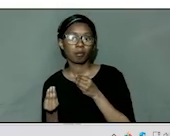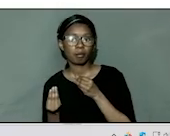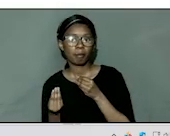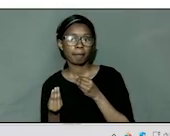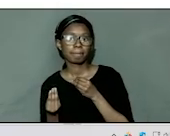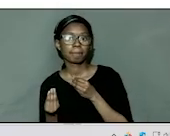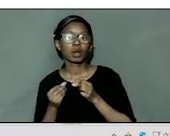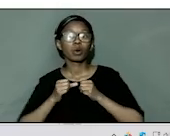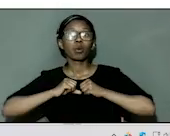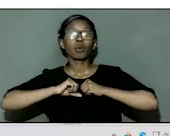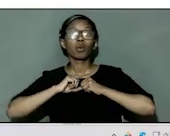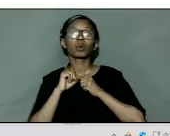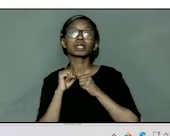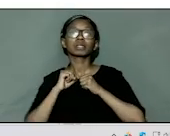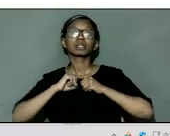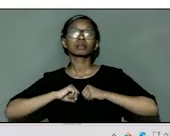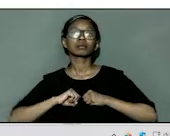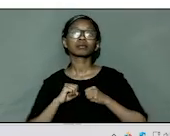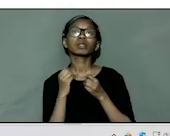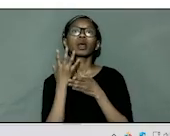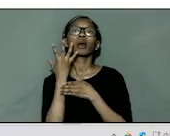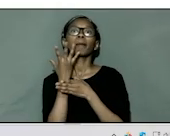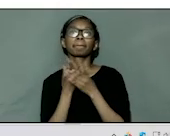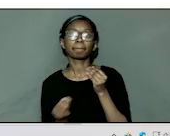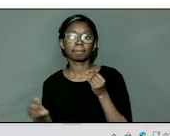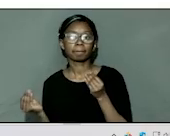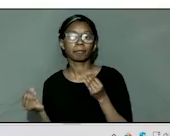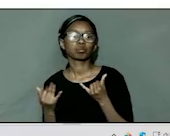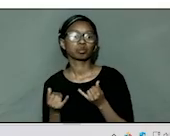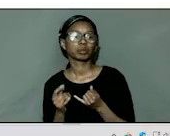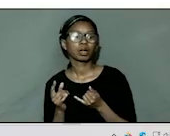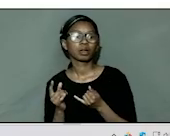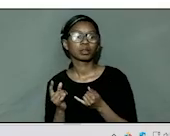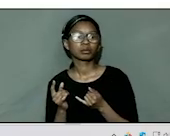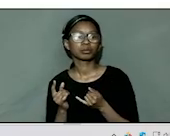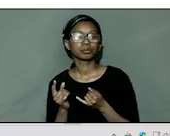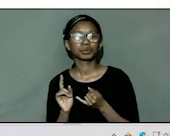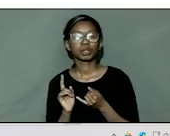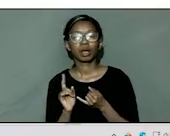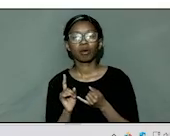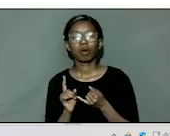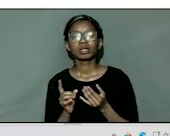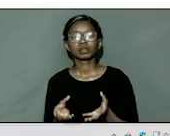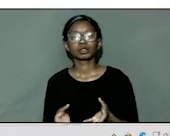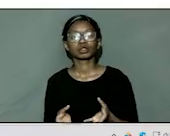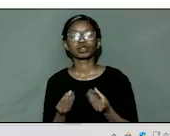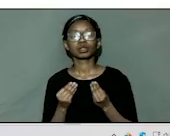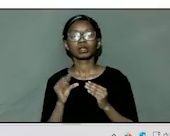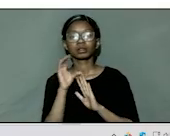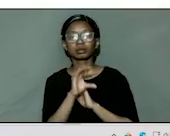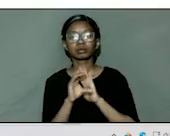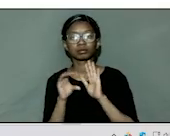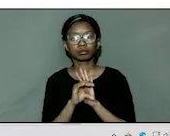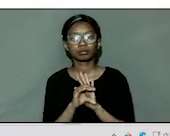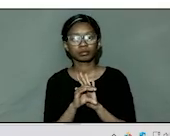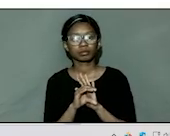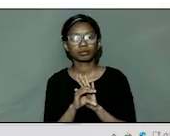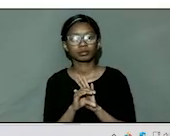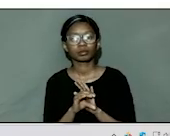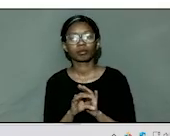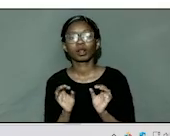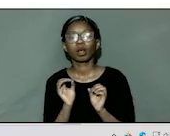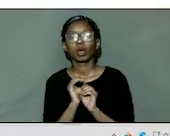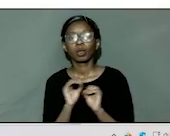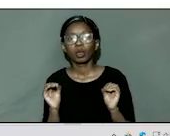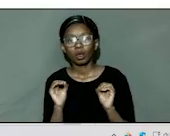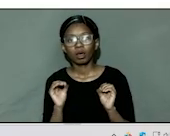The wings disappeared. Now, what is the acquired characteristic? No wings. Again,